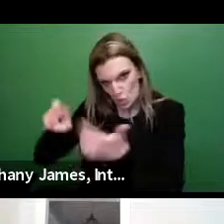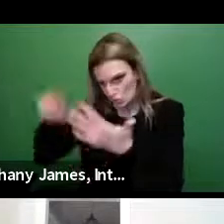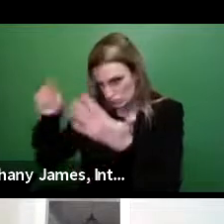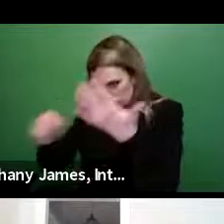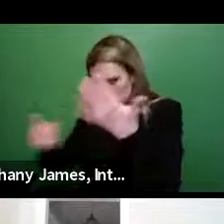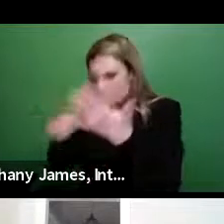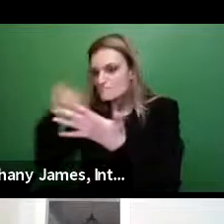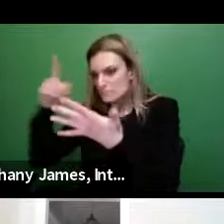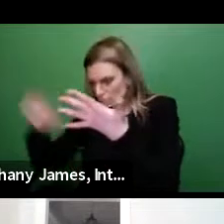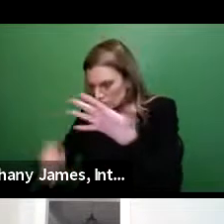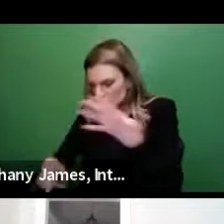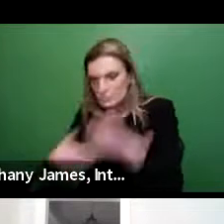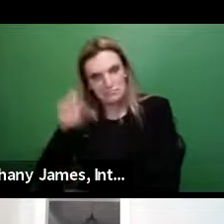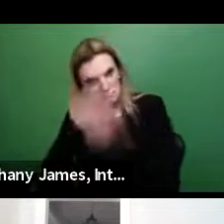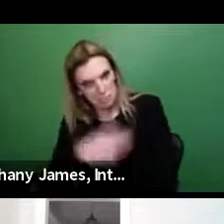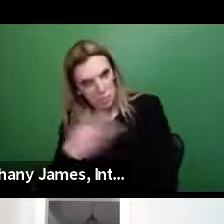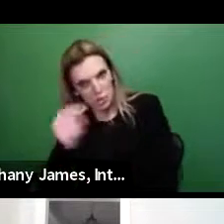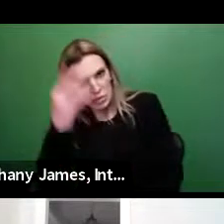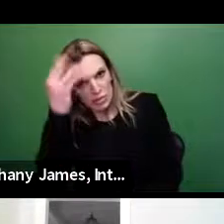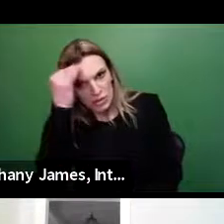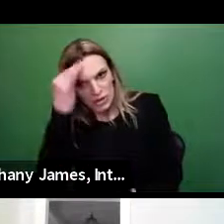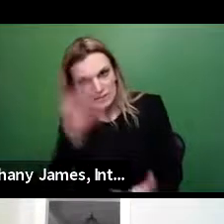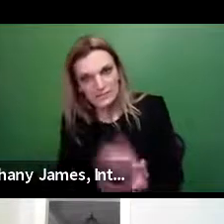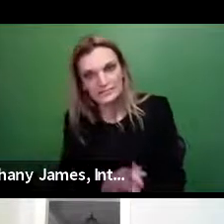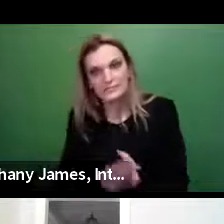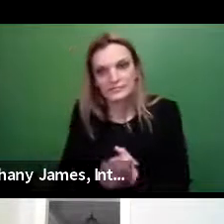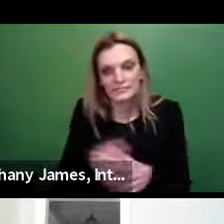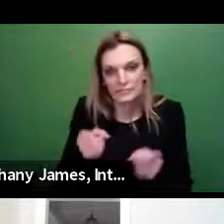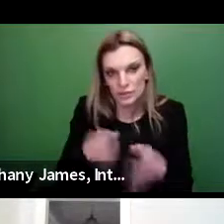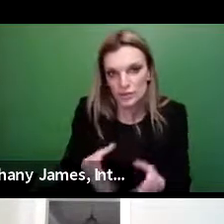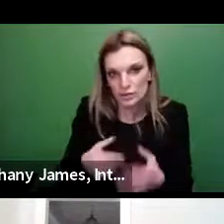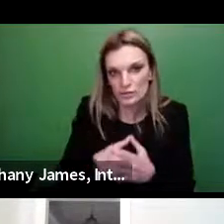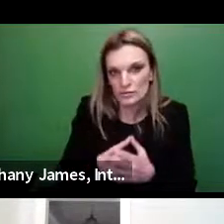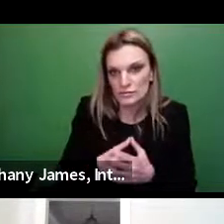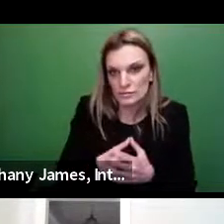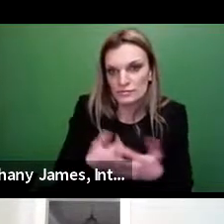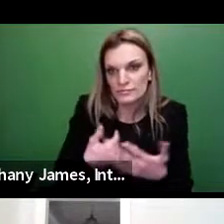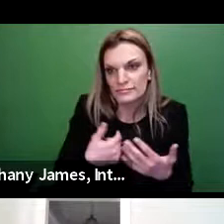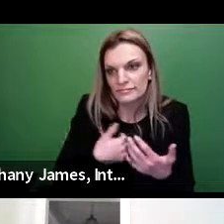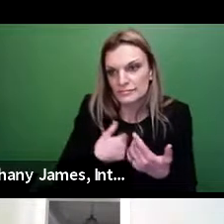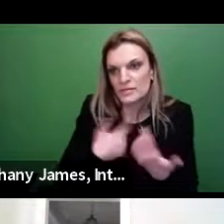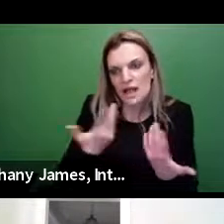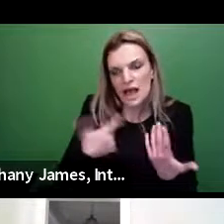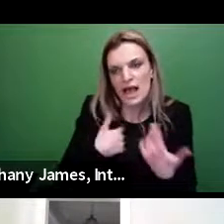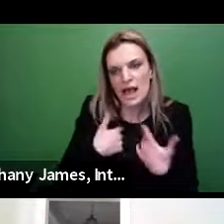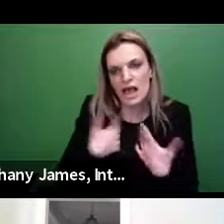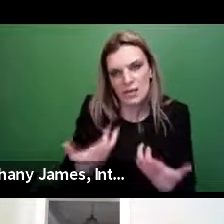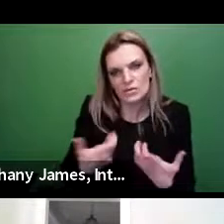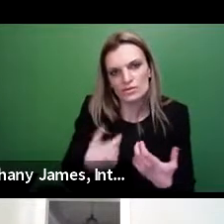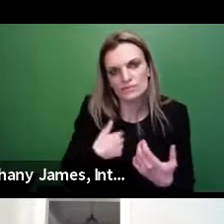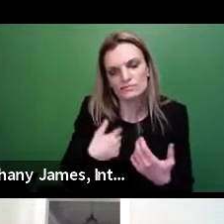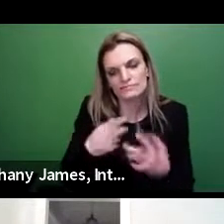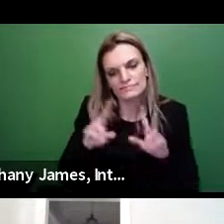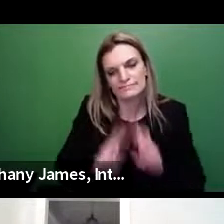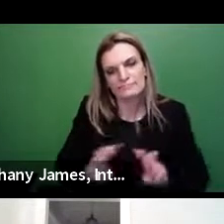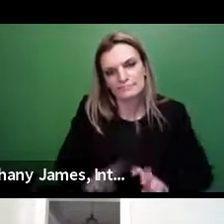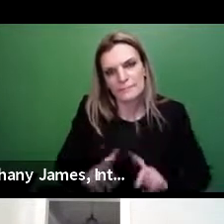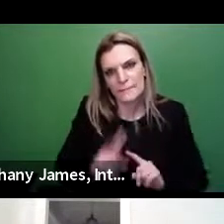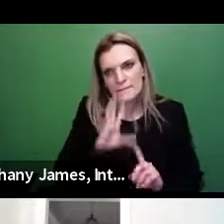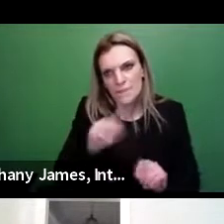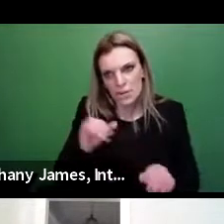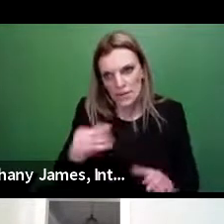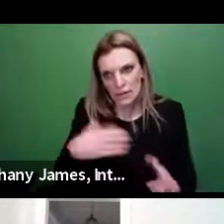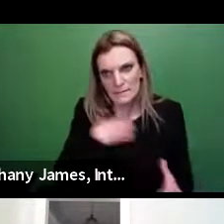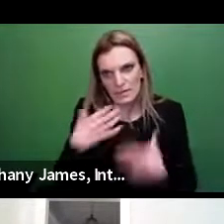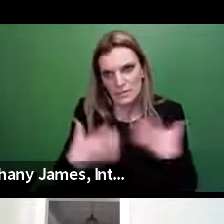community. Your thoughts? If it pleases the body, I'd like to take a look to see where we stand as it relates to complaints, if there's any